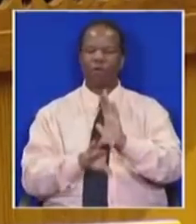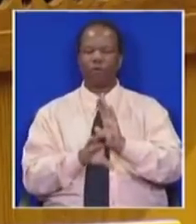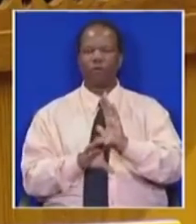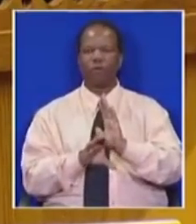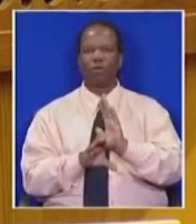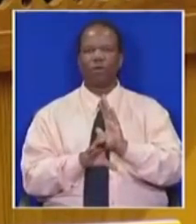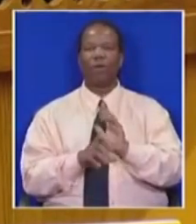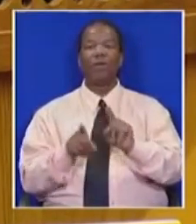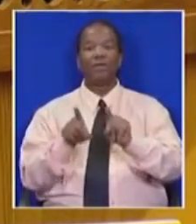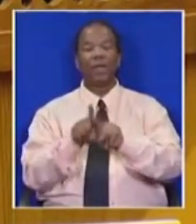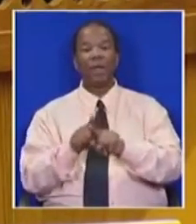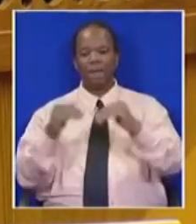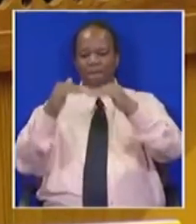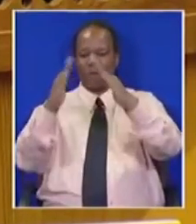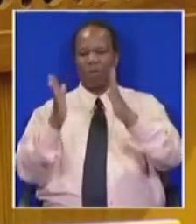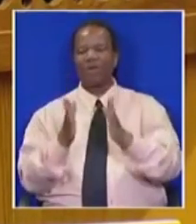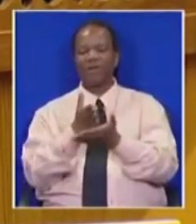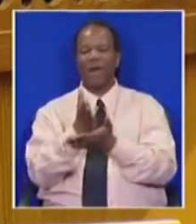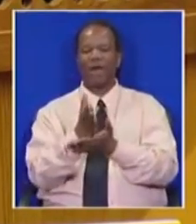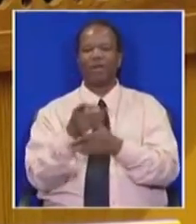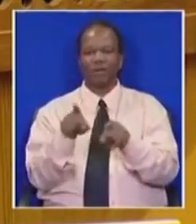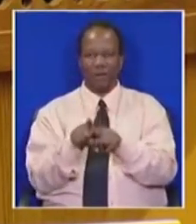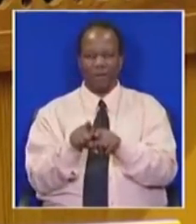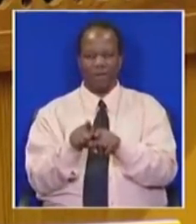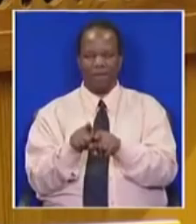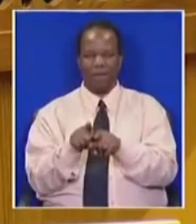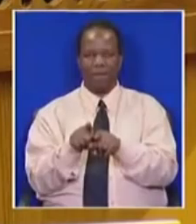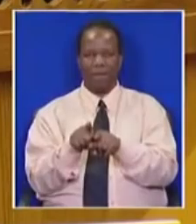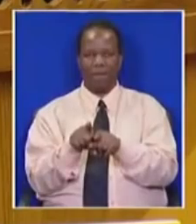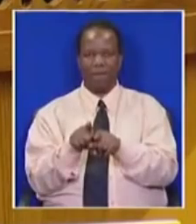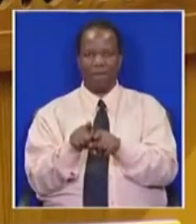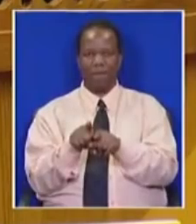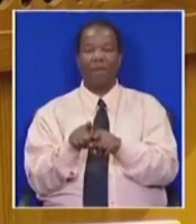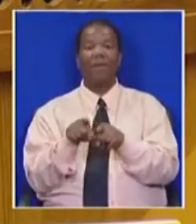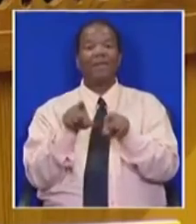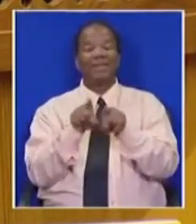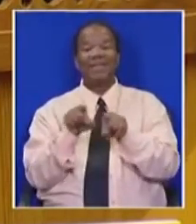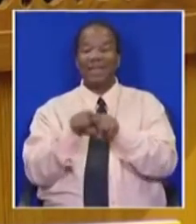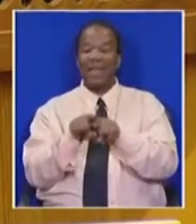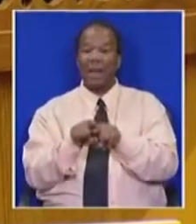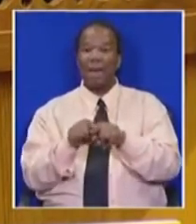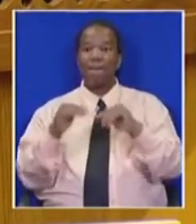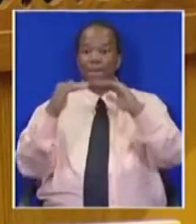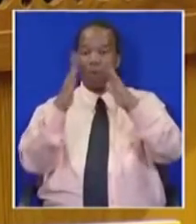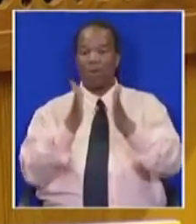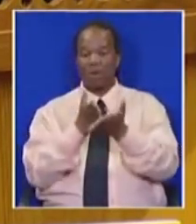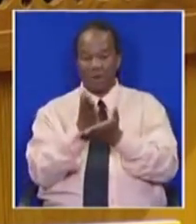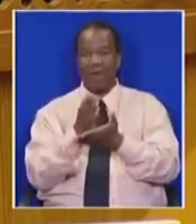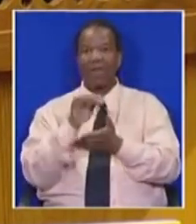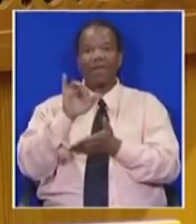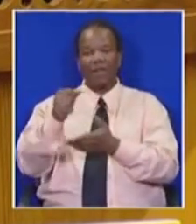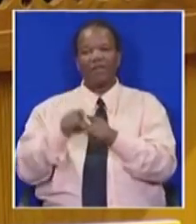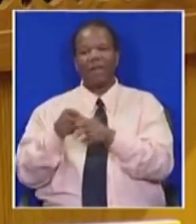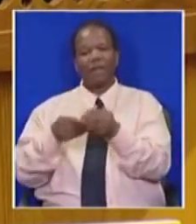including property rights. The same property rights underpin the entire economy, as you will know from your